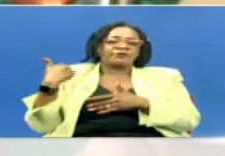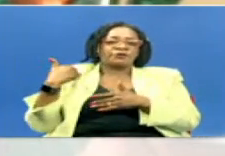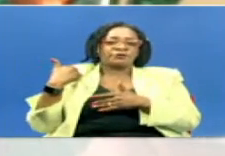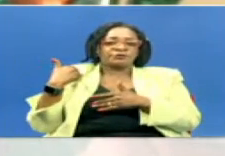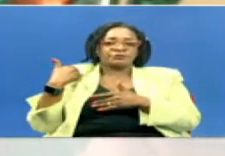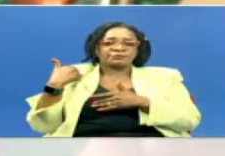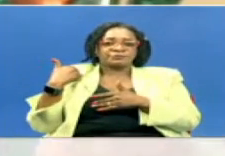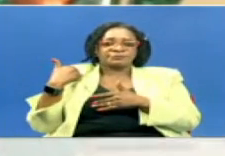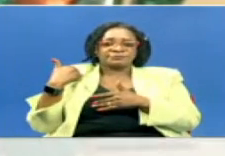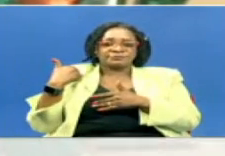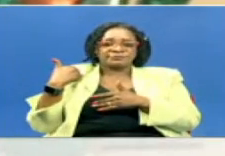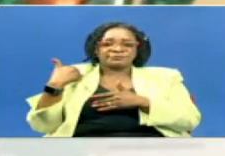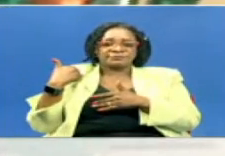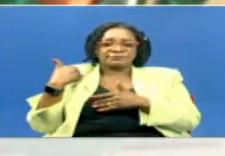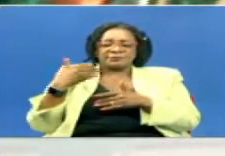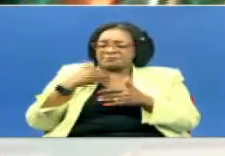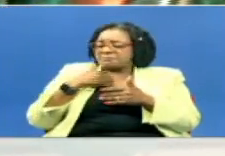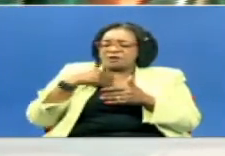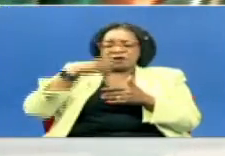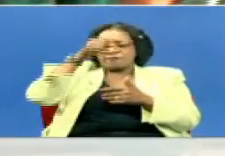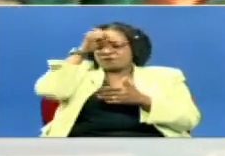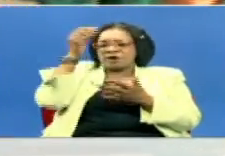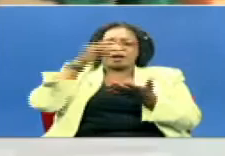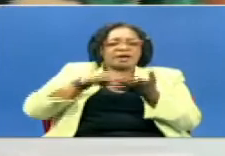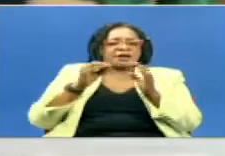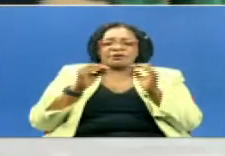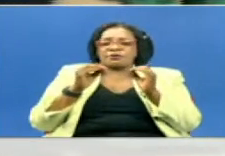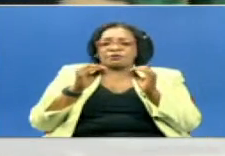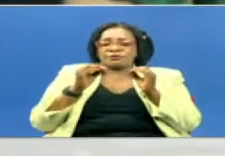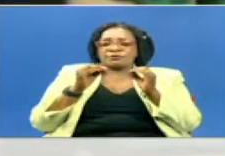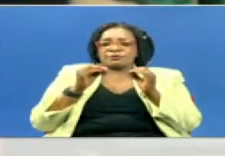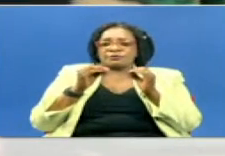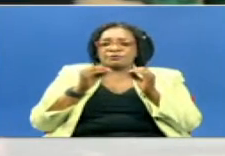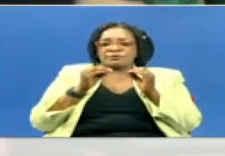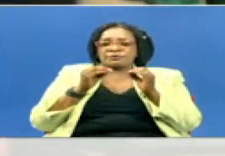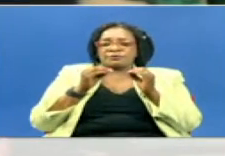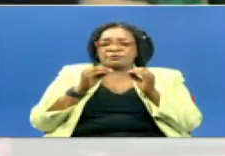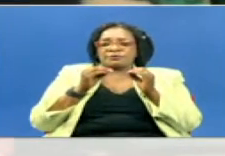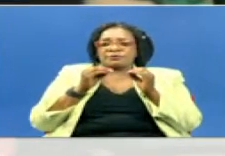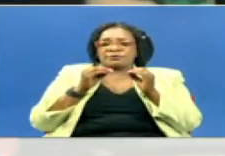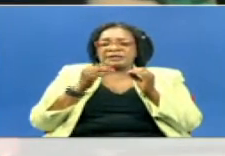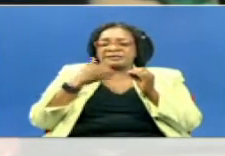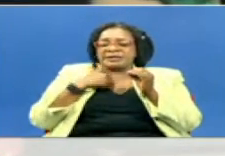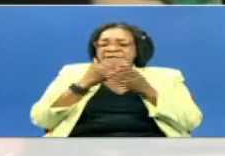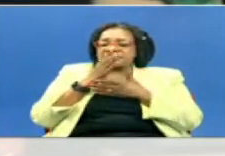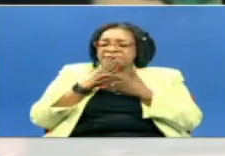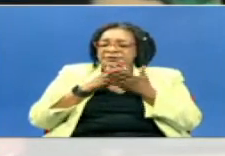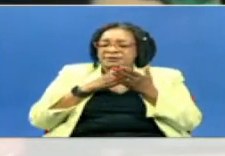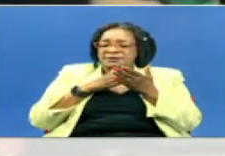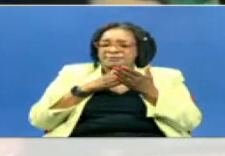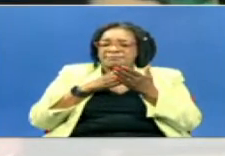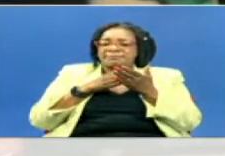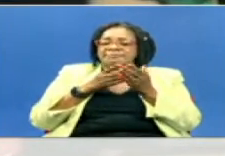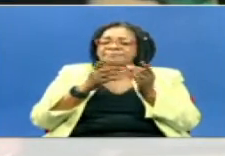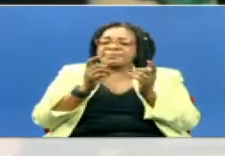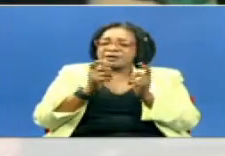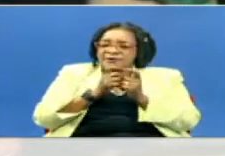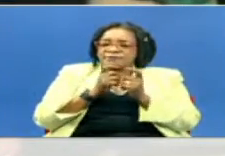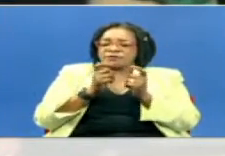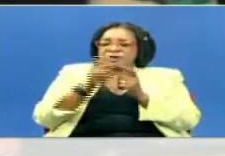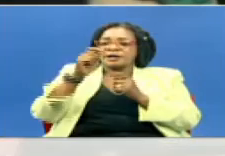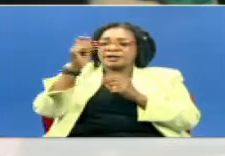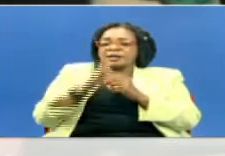All right? I am no fool. It took some painful introspection, Kenyans will